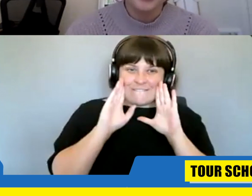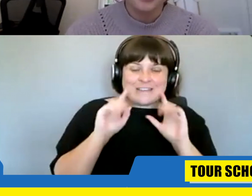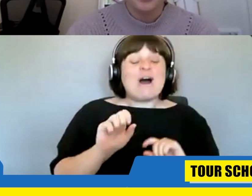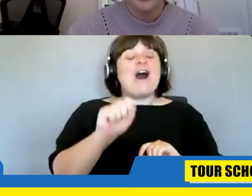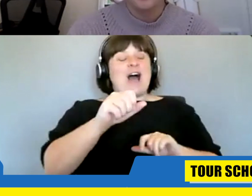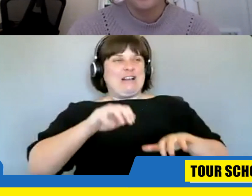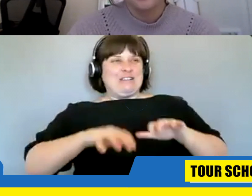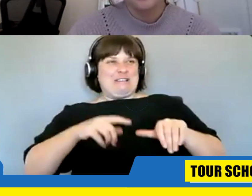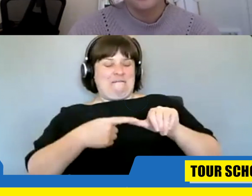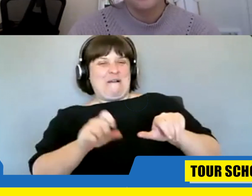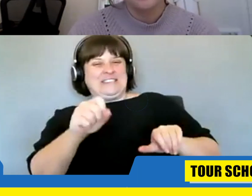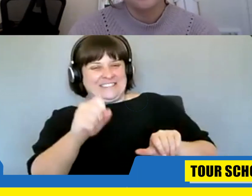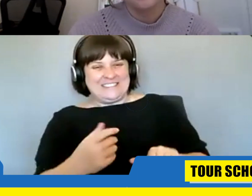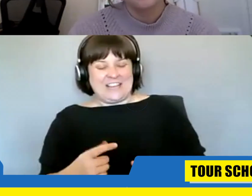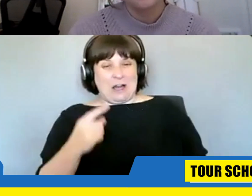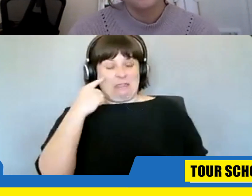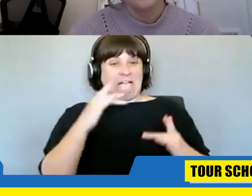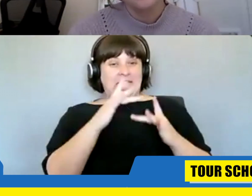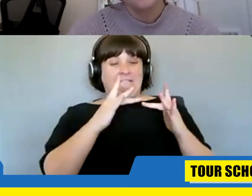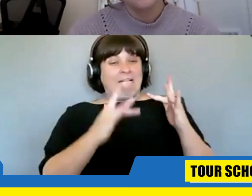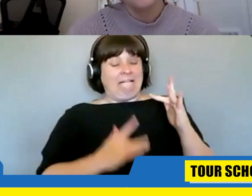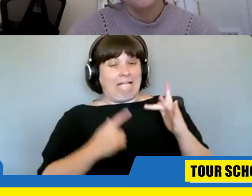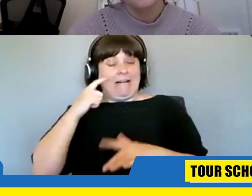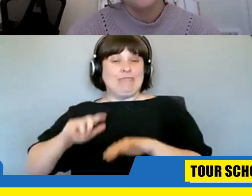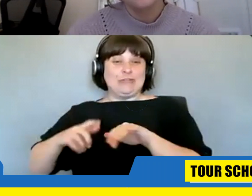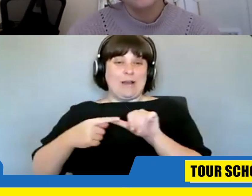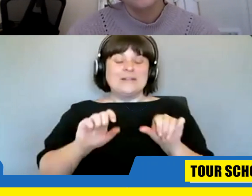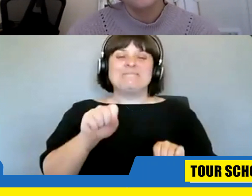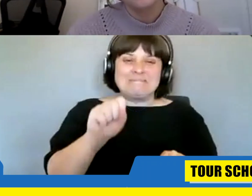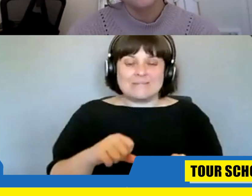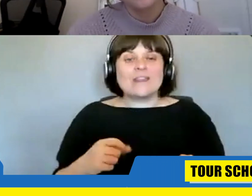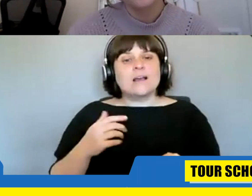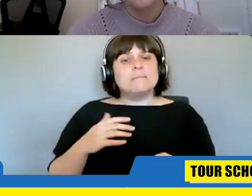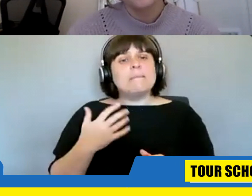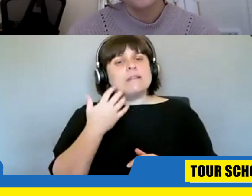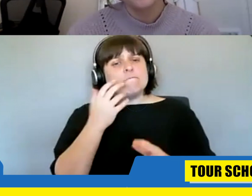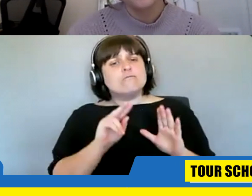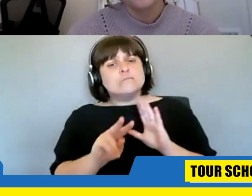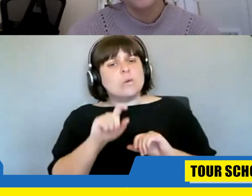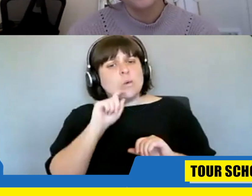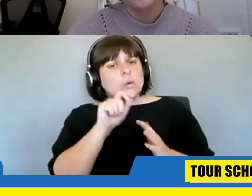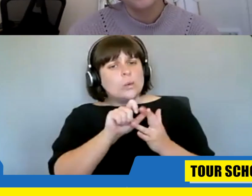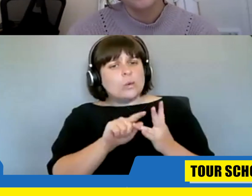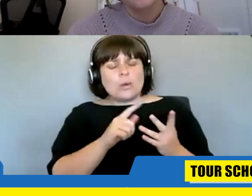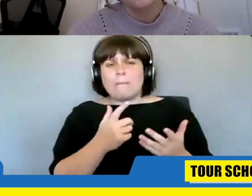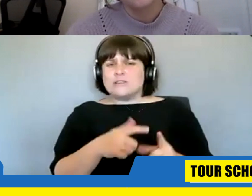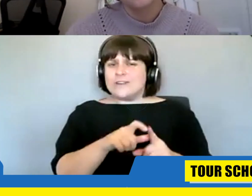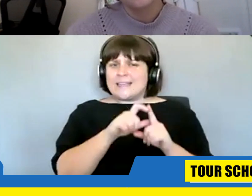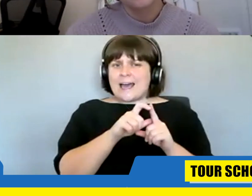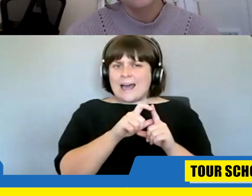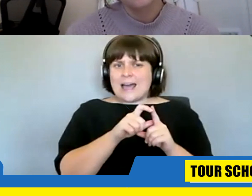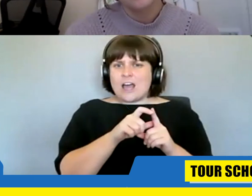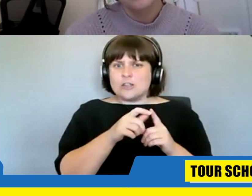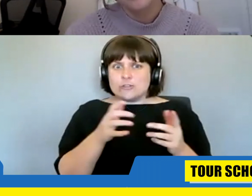But yeah, I think it's really something we would do, but it's very hard to convince other people in